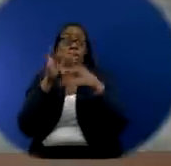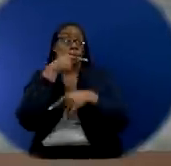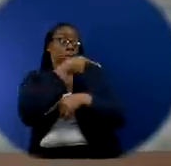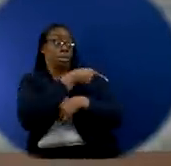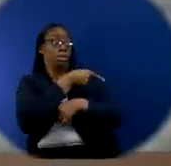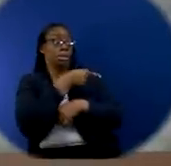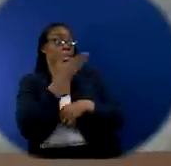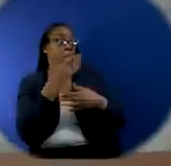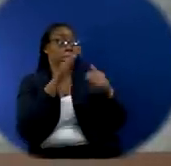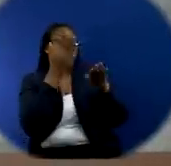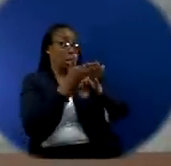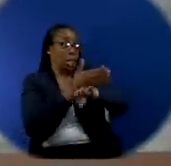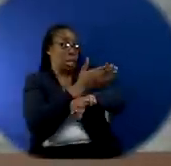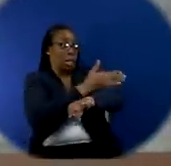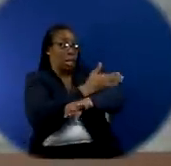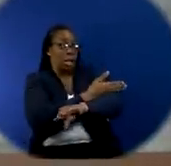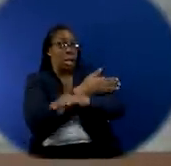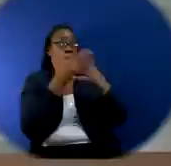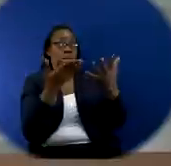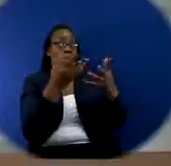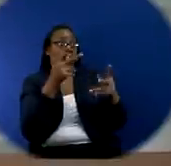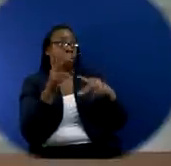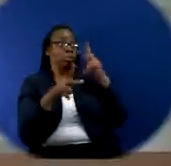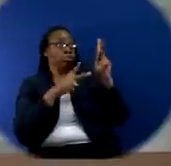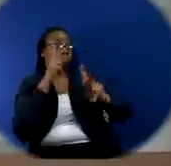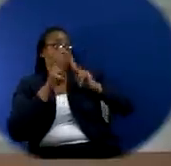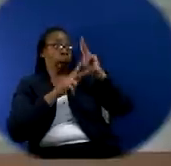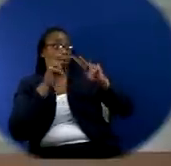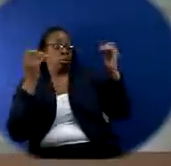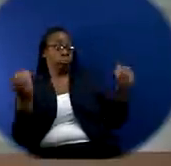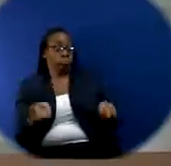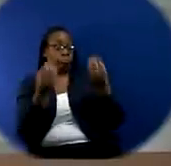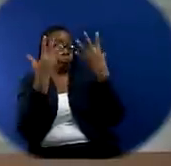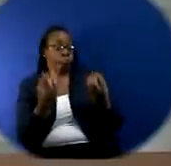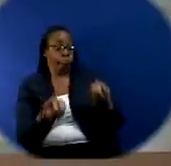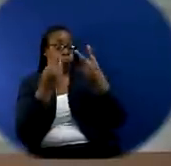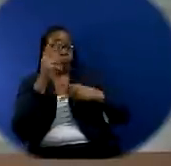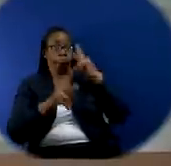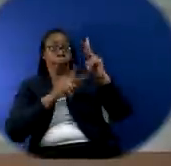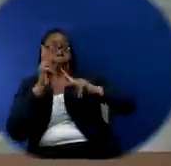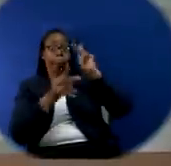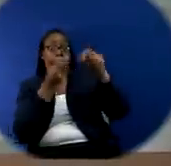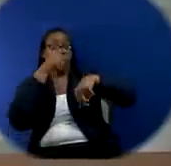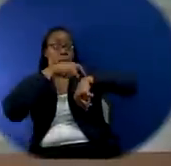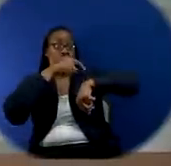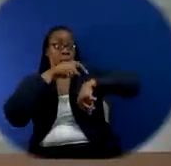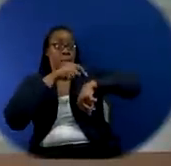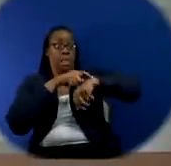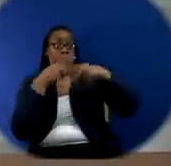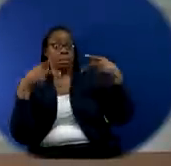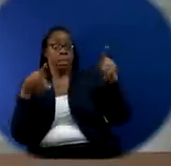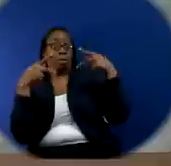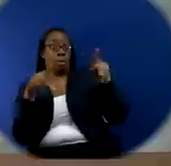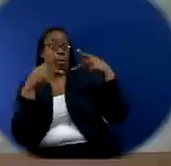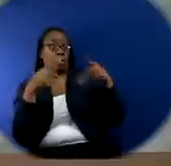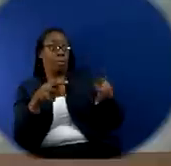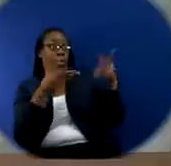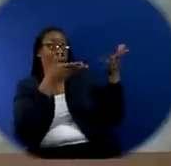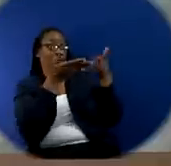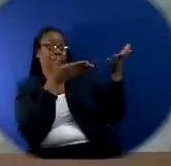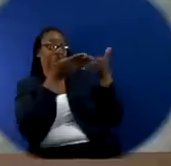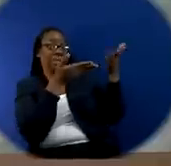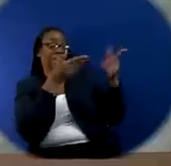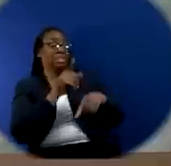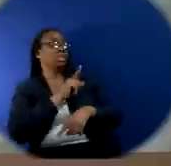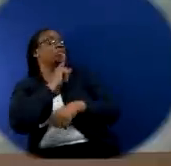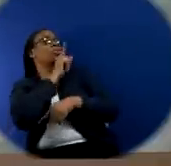was preparing a great banquet and invited many guests. At the time of the banquet, he sent his servant to tell